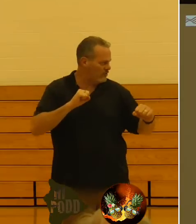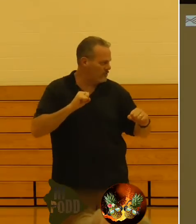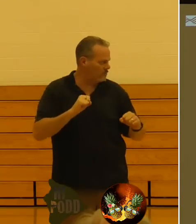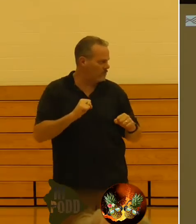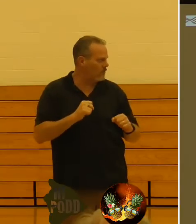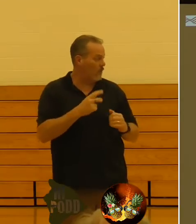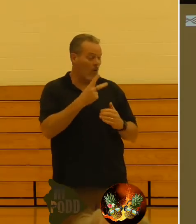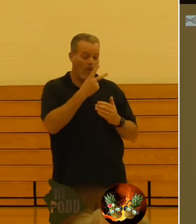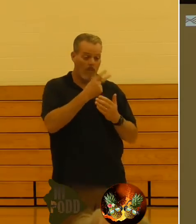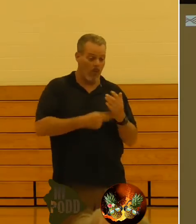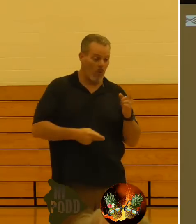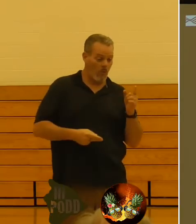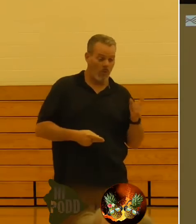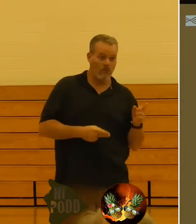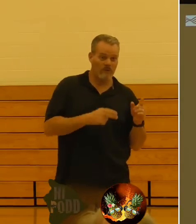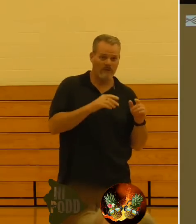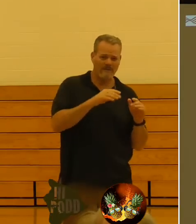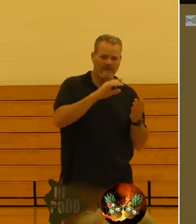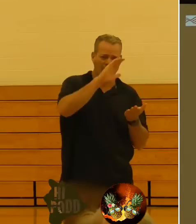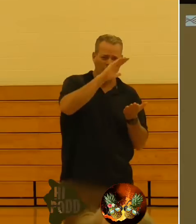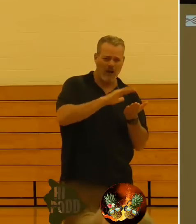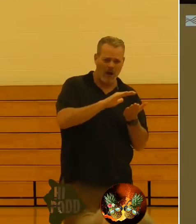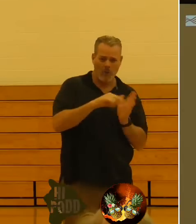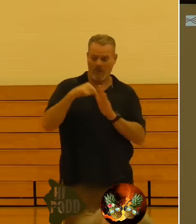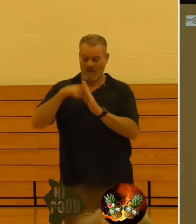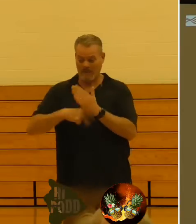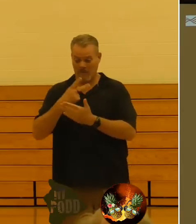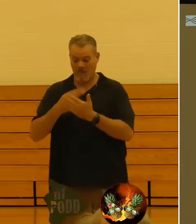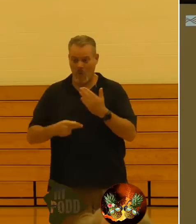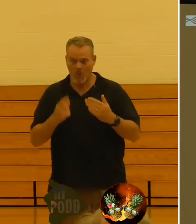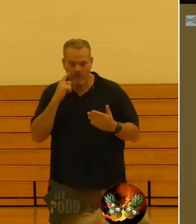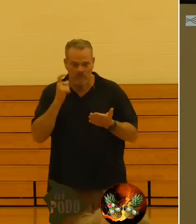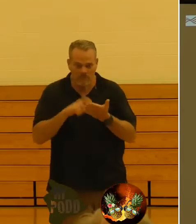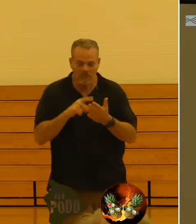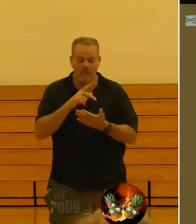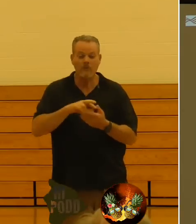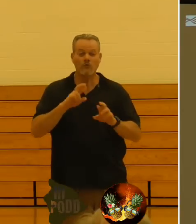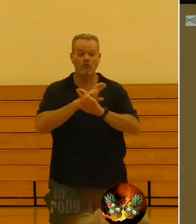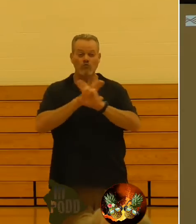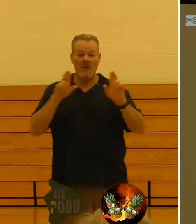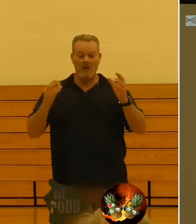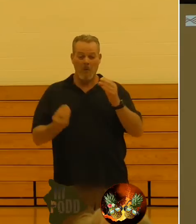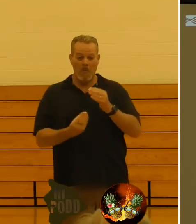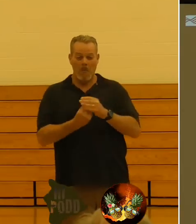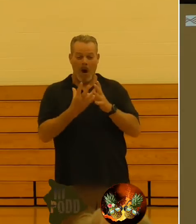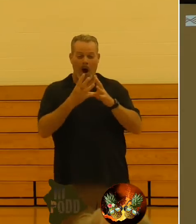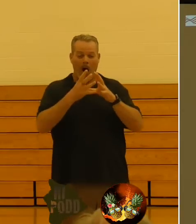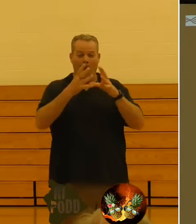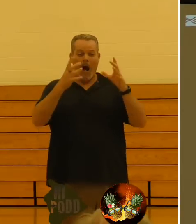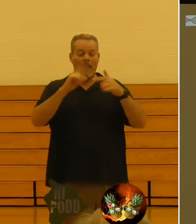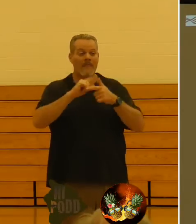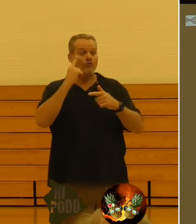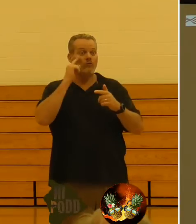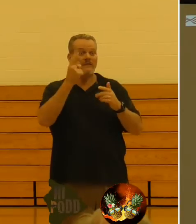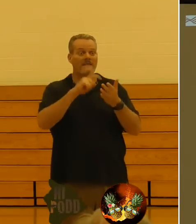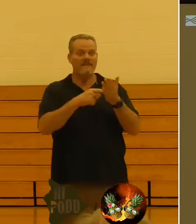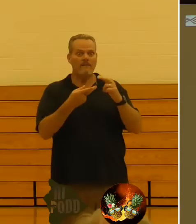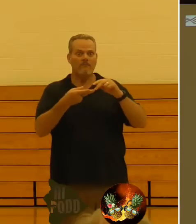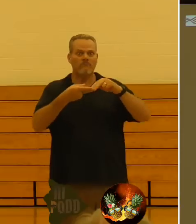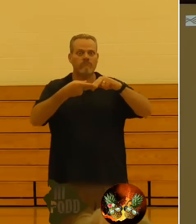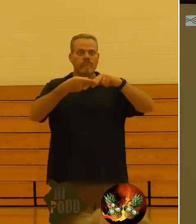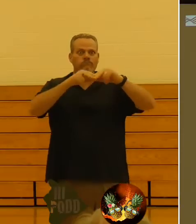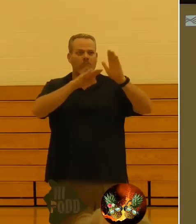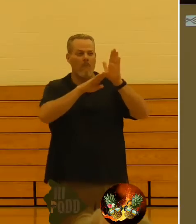both in the shallow and the deep. Right as the eruption's ready to unfold, the rate steeply